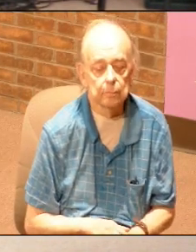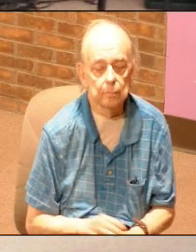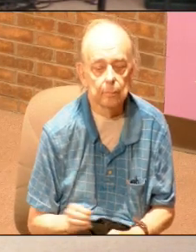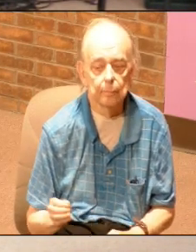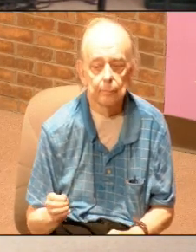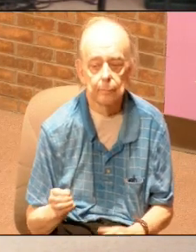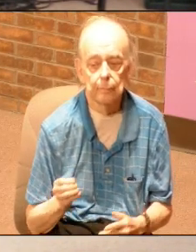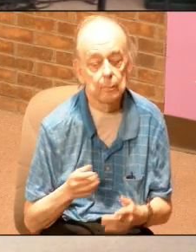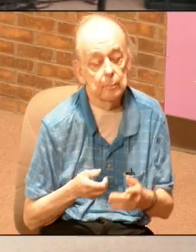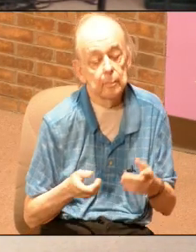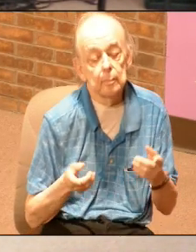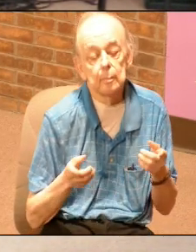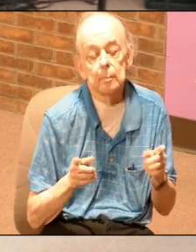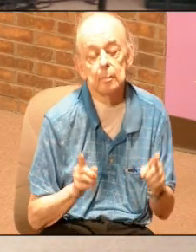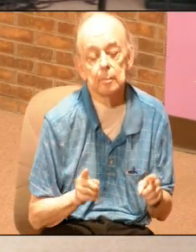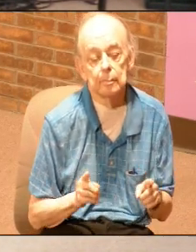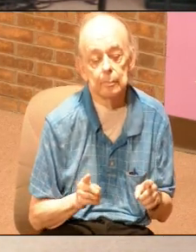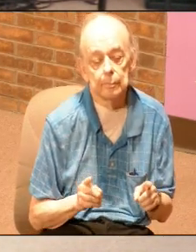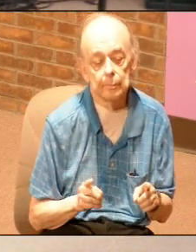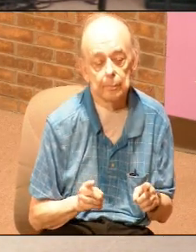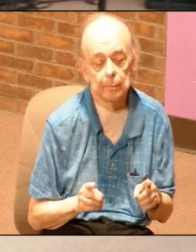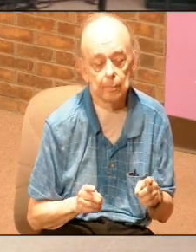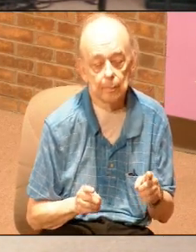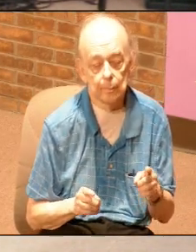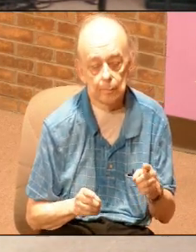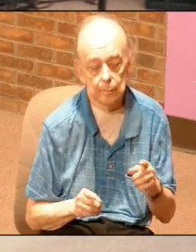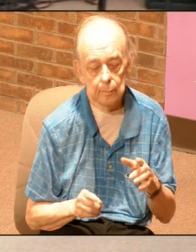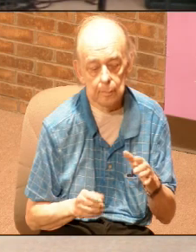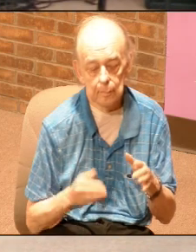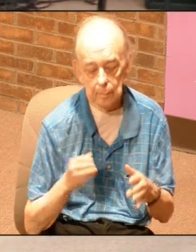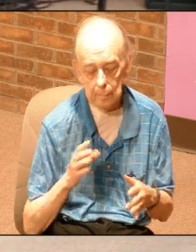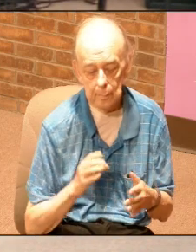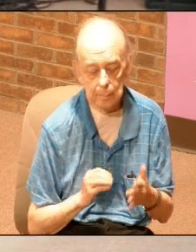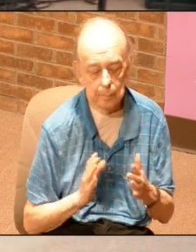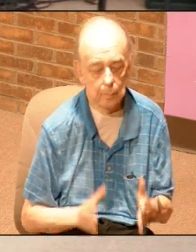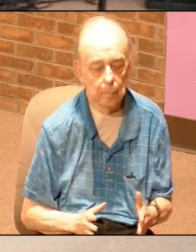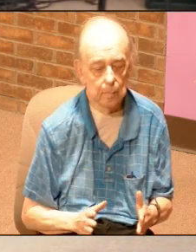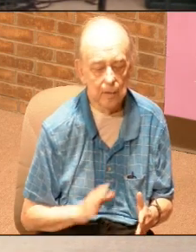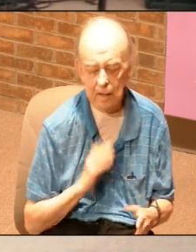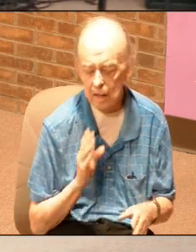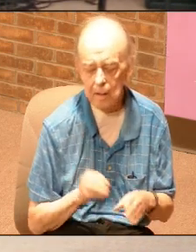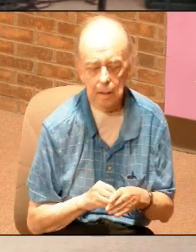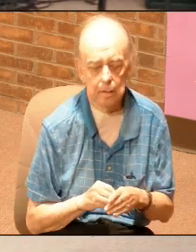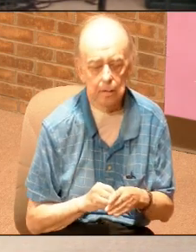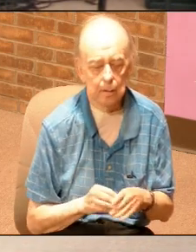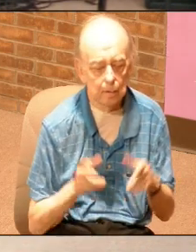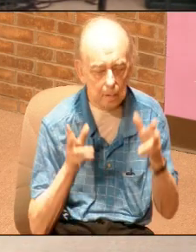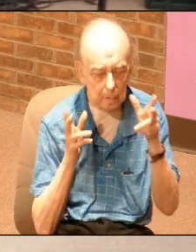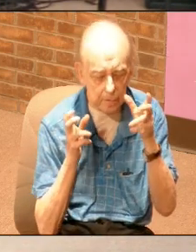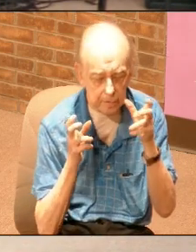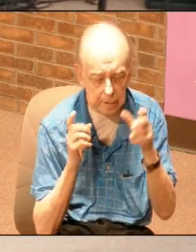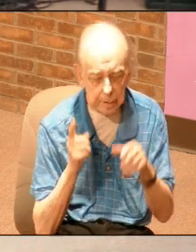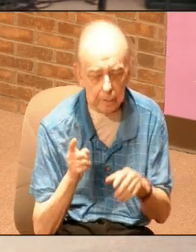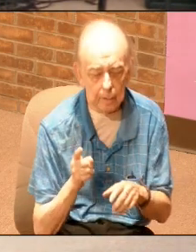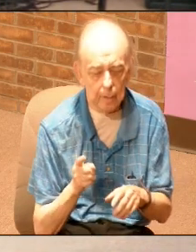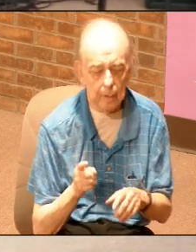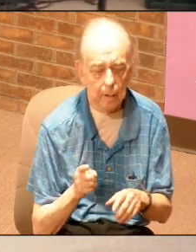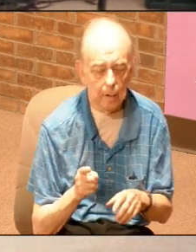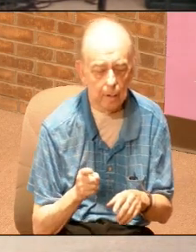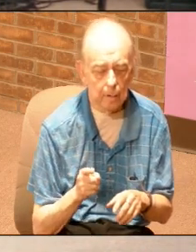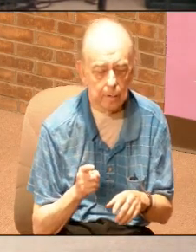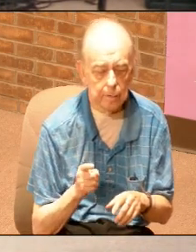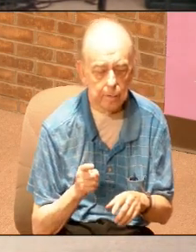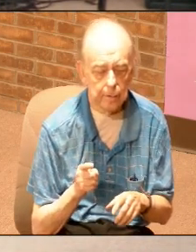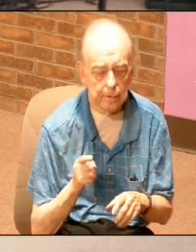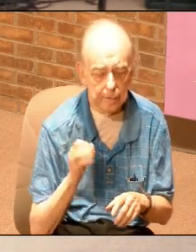And so what ended up happening was that Bob Specka became so involved with listening to this domino